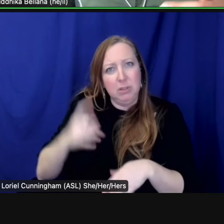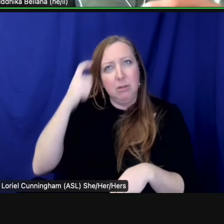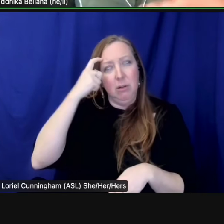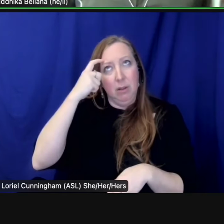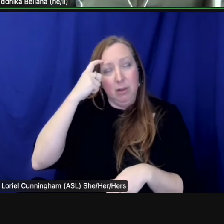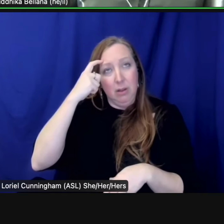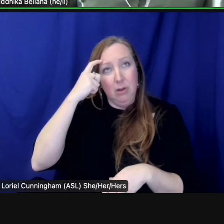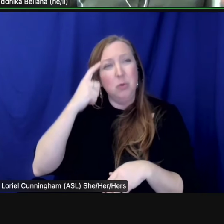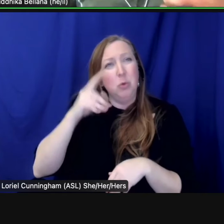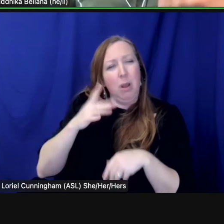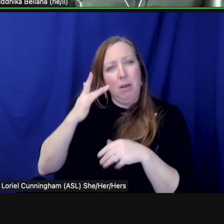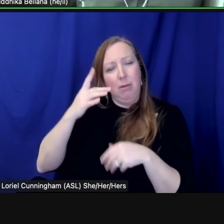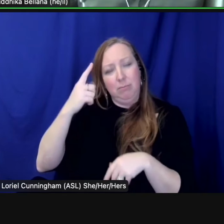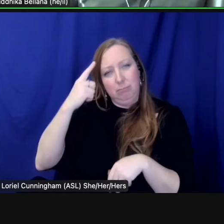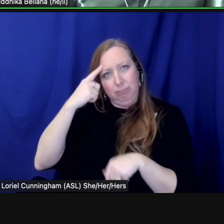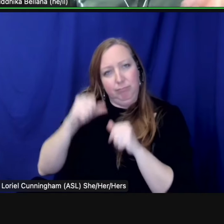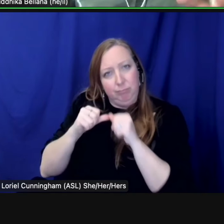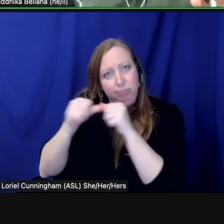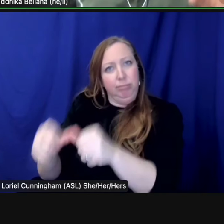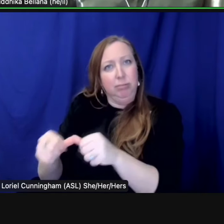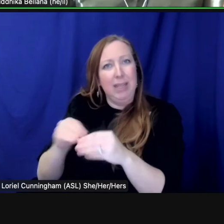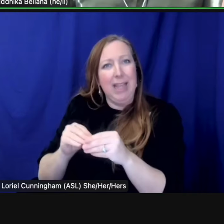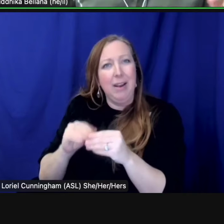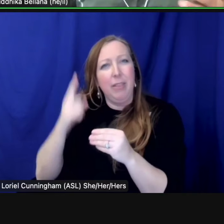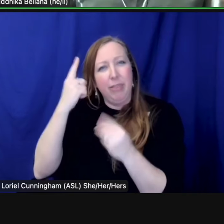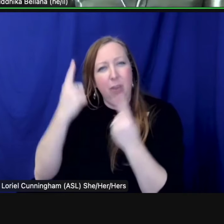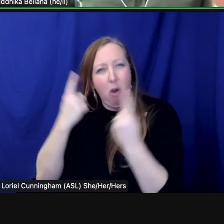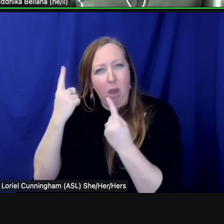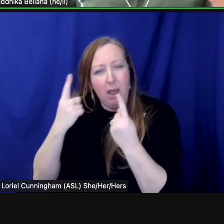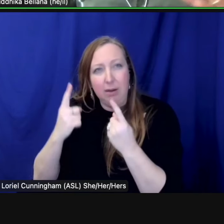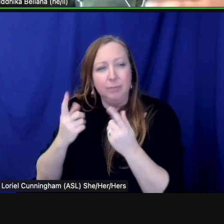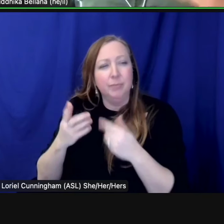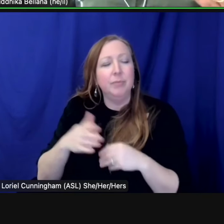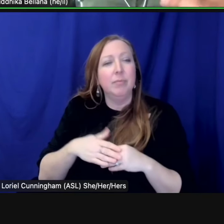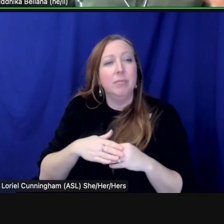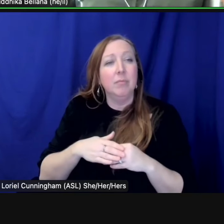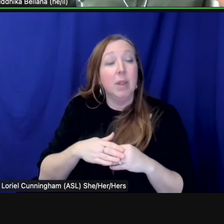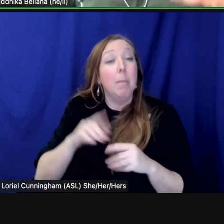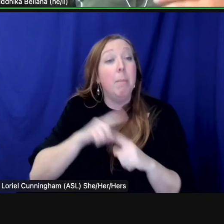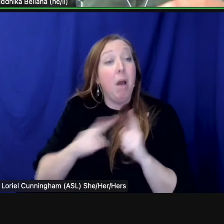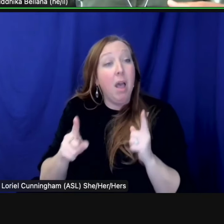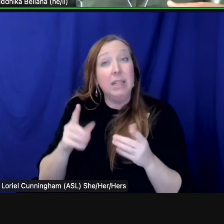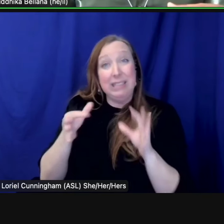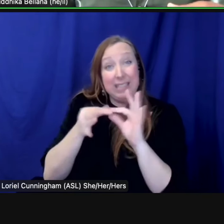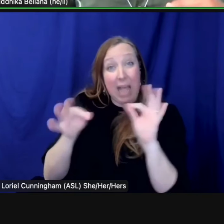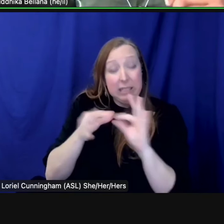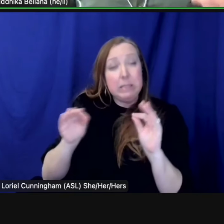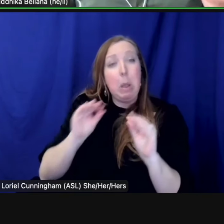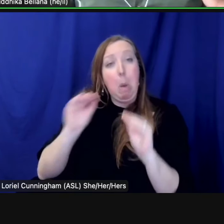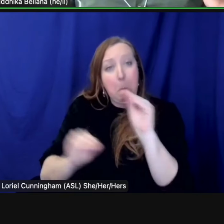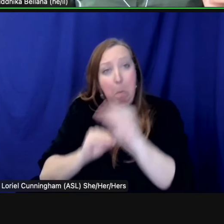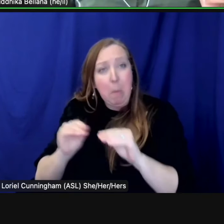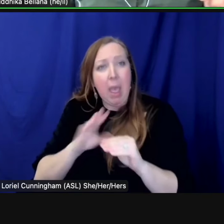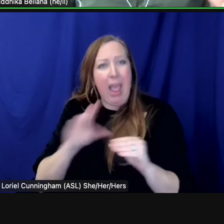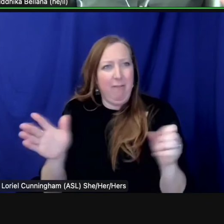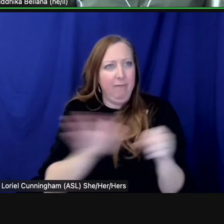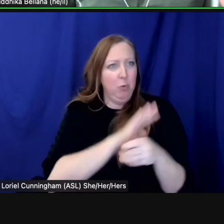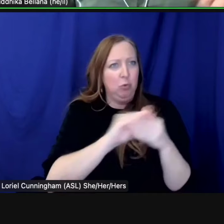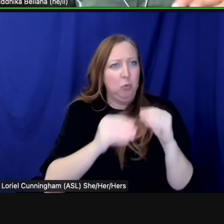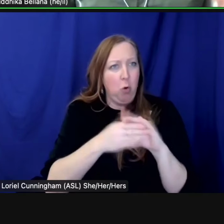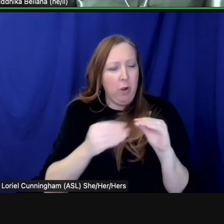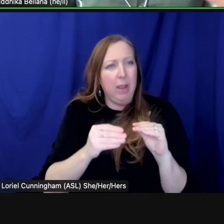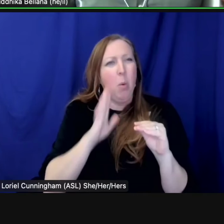spontaneous thought to the extent at which coherent stories and even intact sentence level stories could. But what we did, in